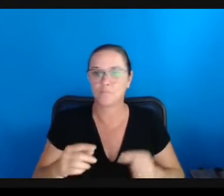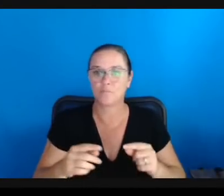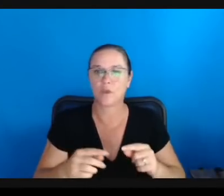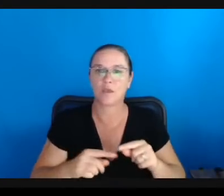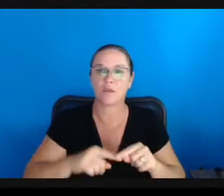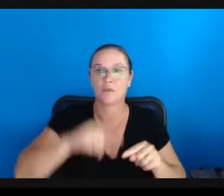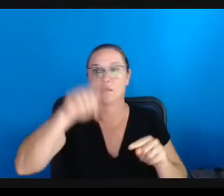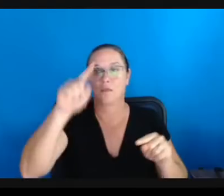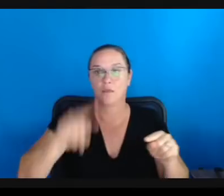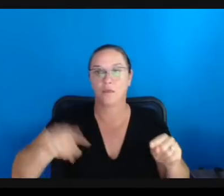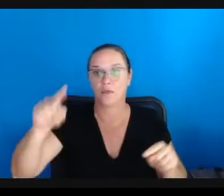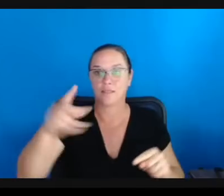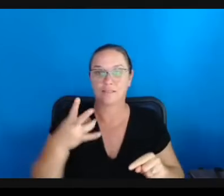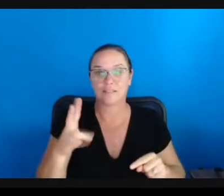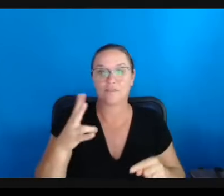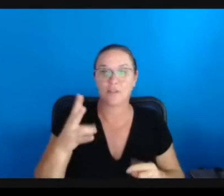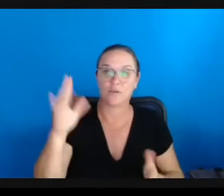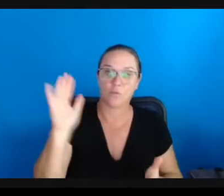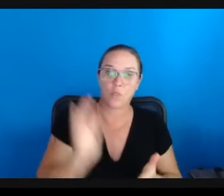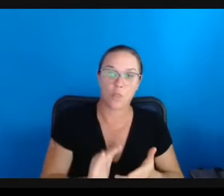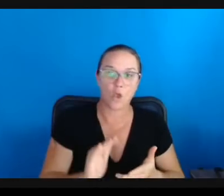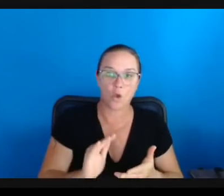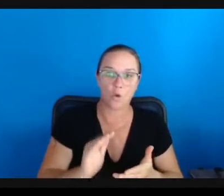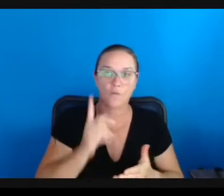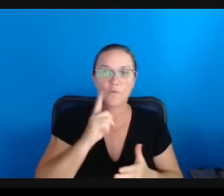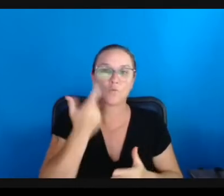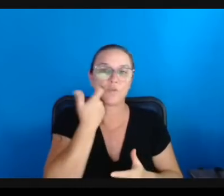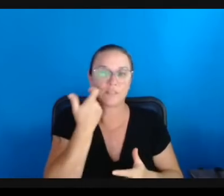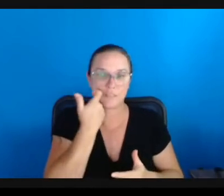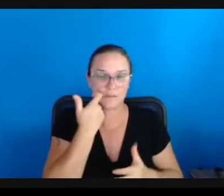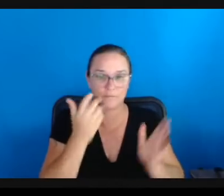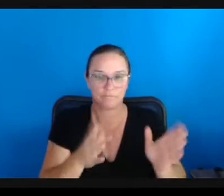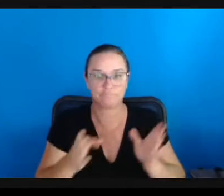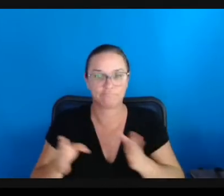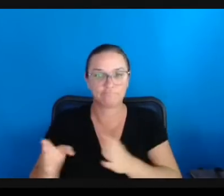which was our lowest one in our recent sequence.